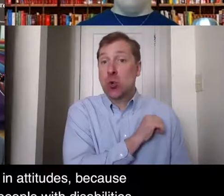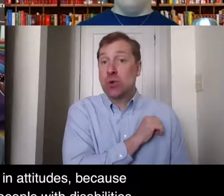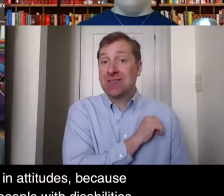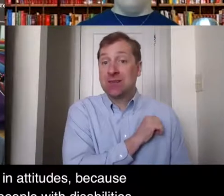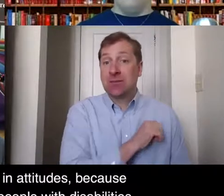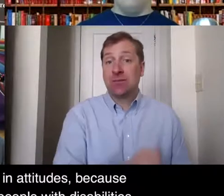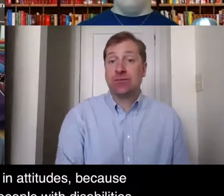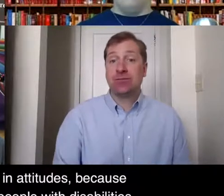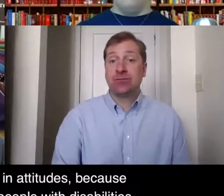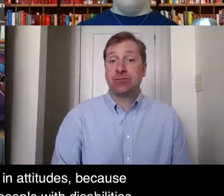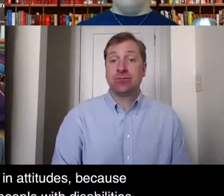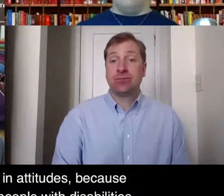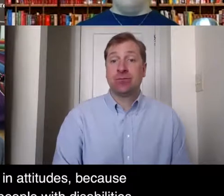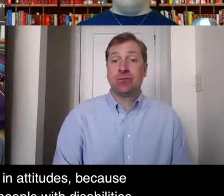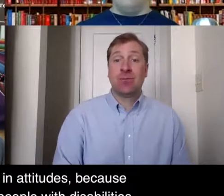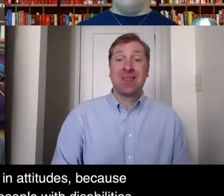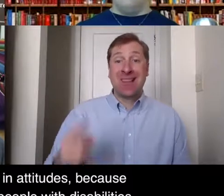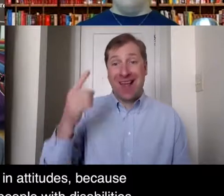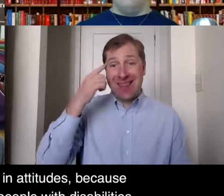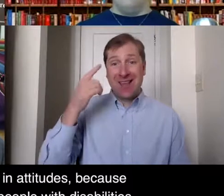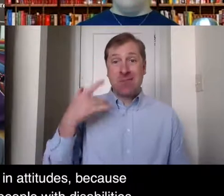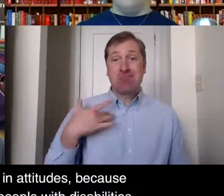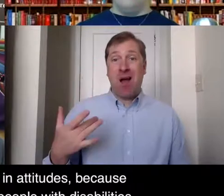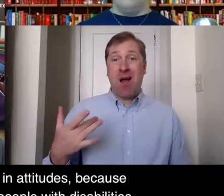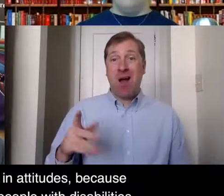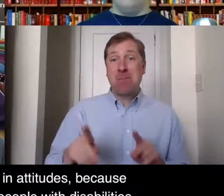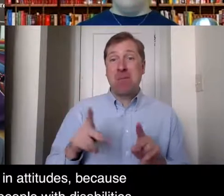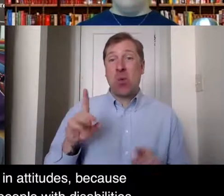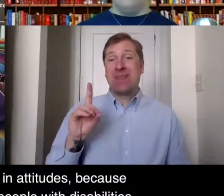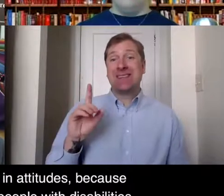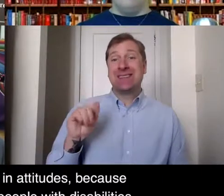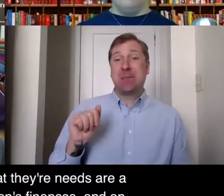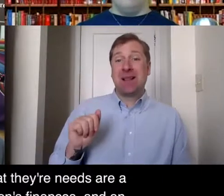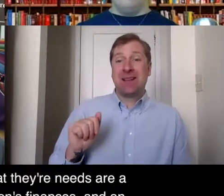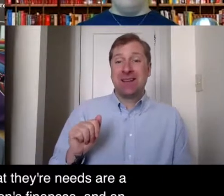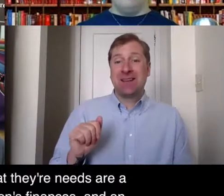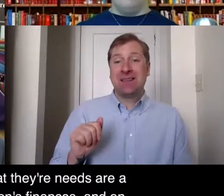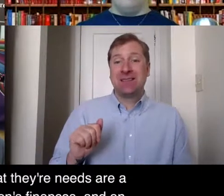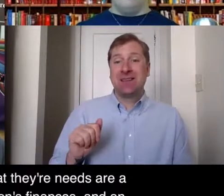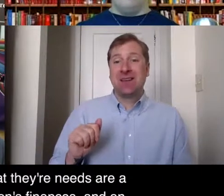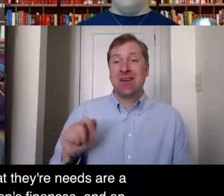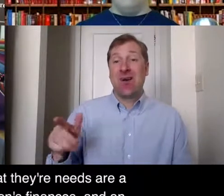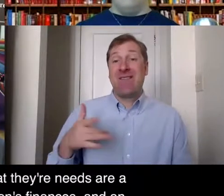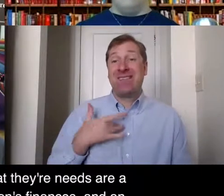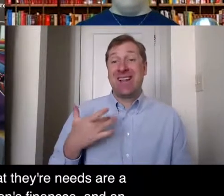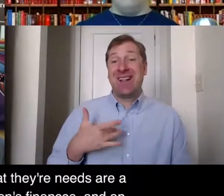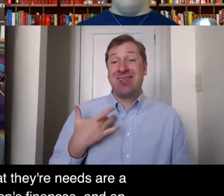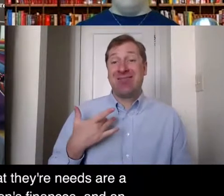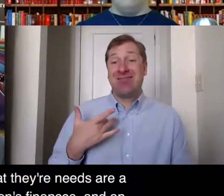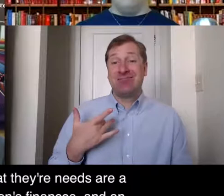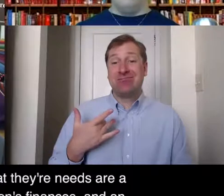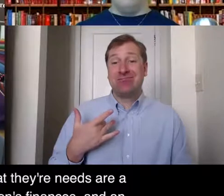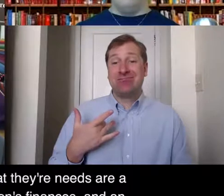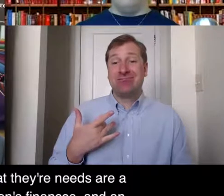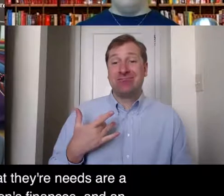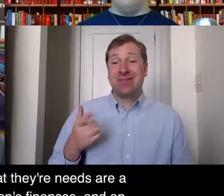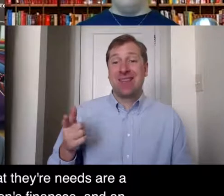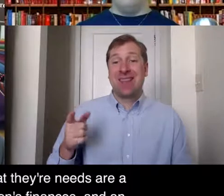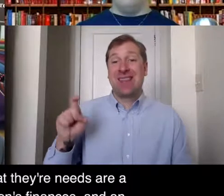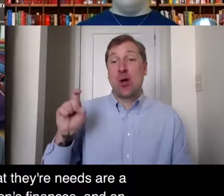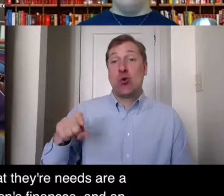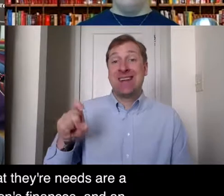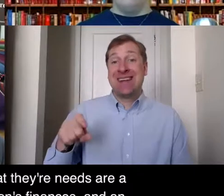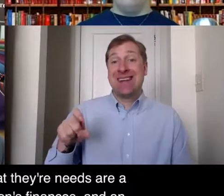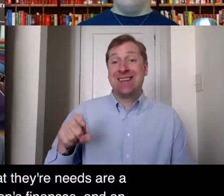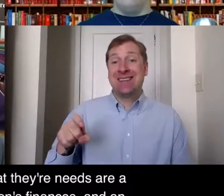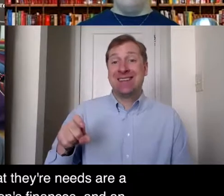because I think far too often people with disabilities are made to feel that they're needs are a